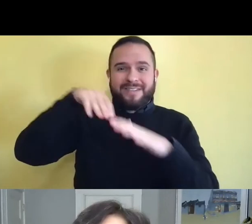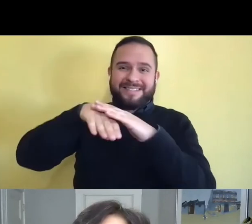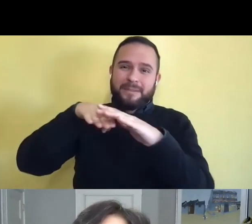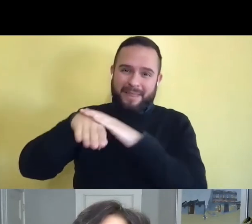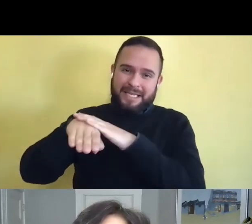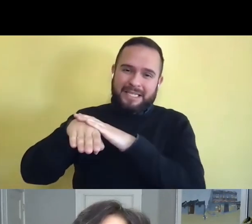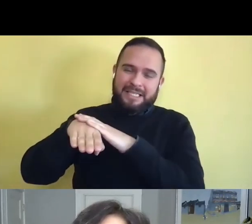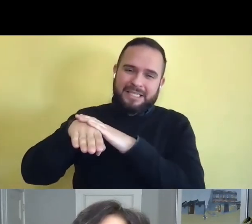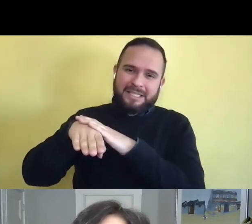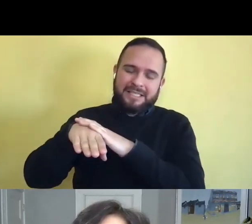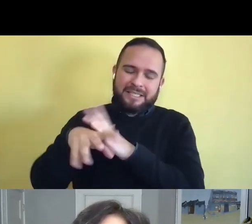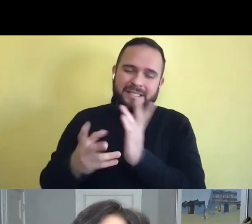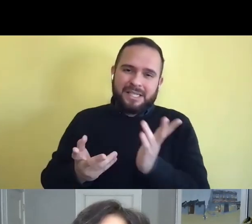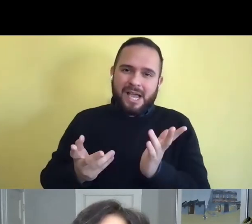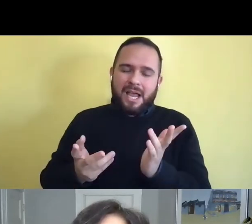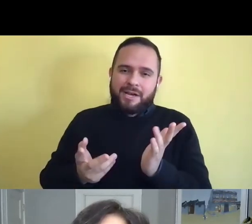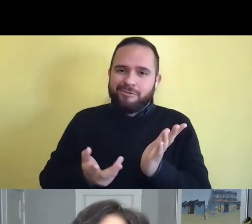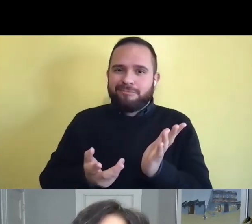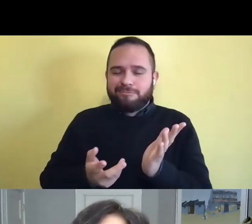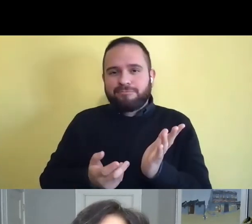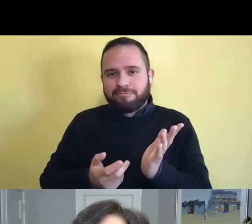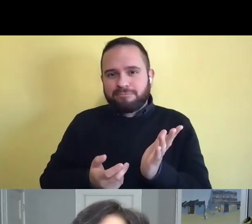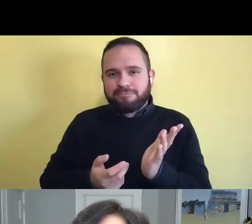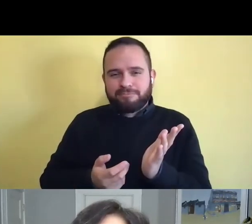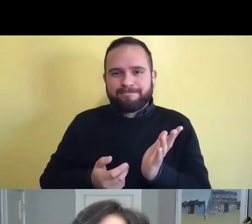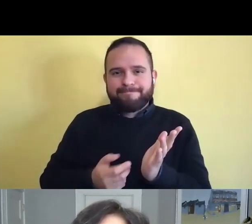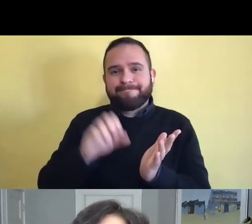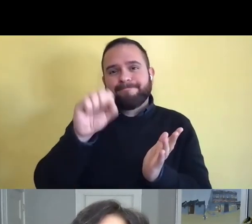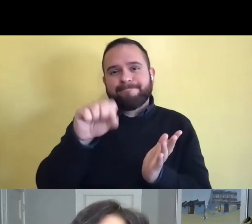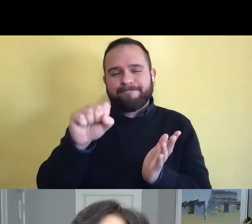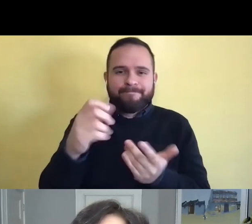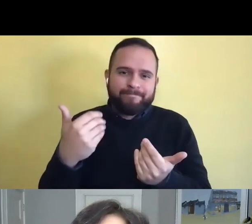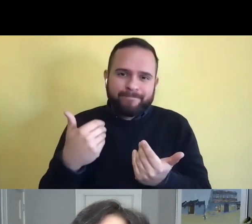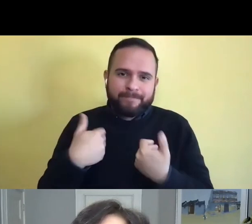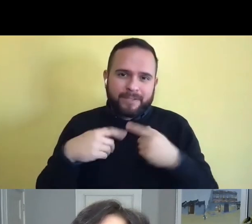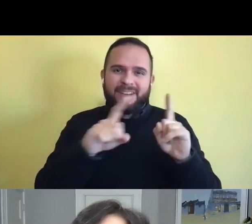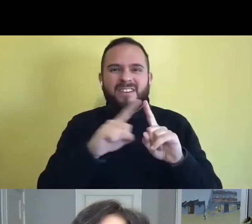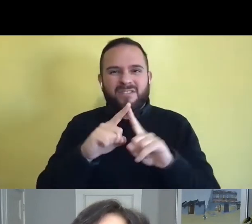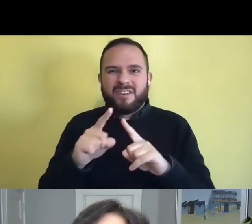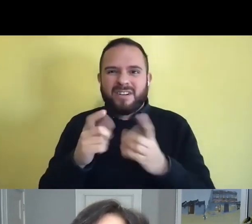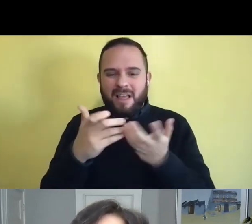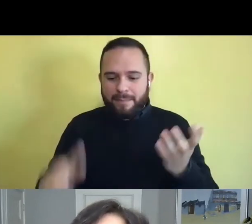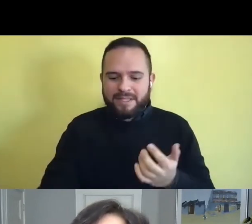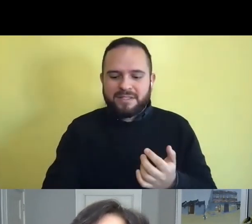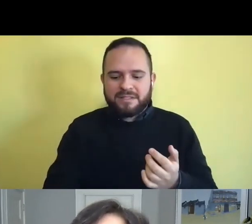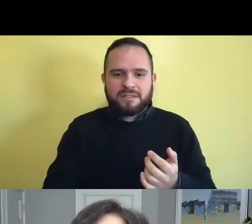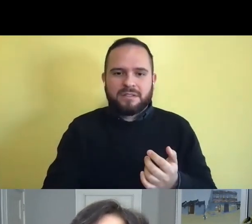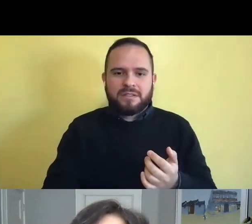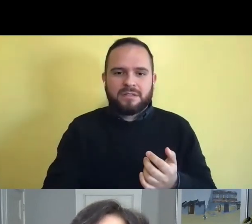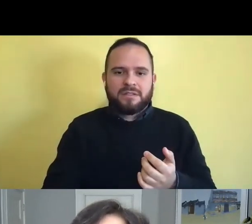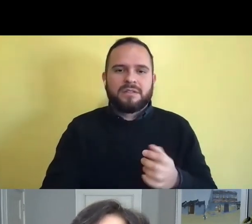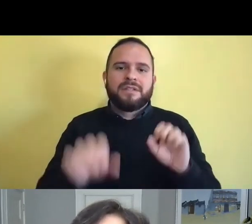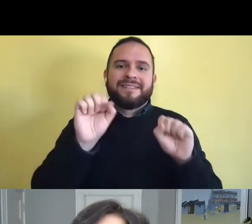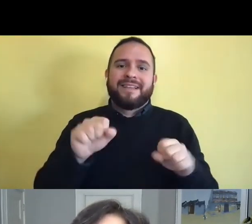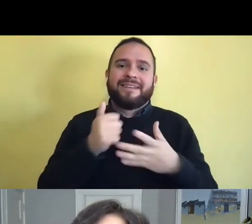are definitely elements that can help simplify stuff. So IBM was one of the organizations that first